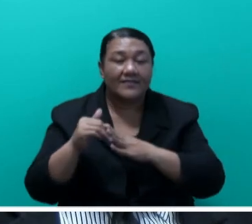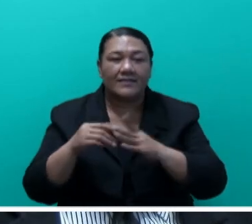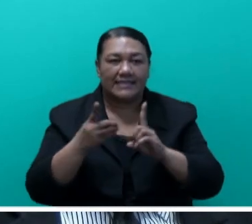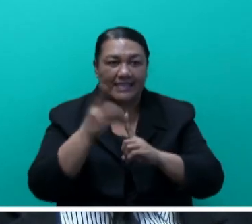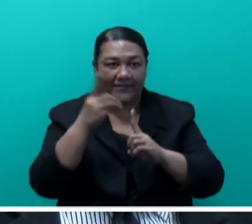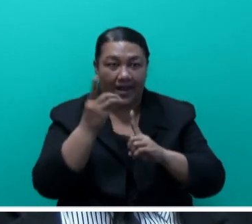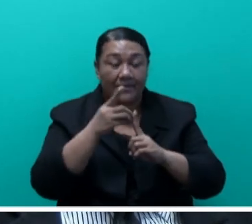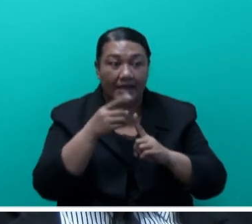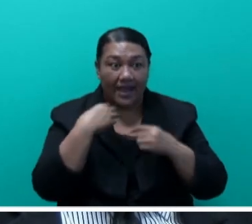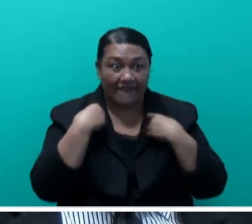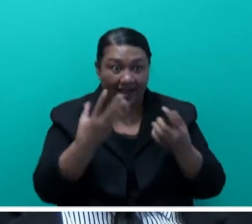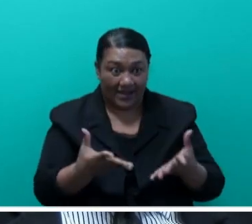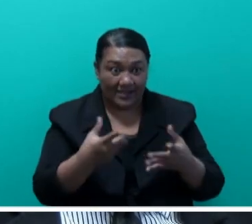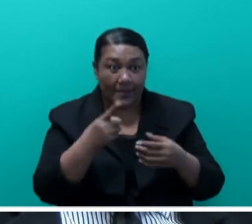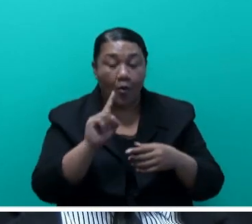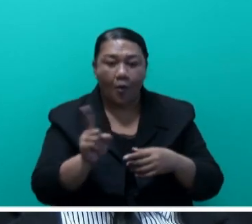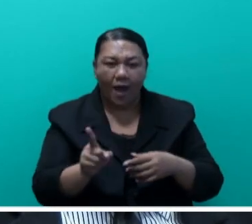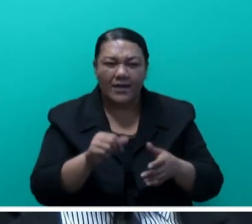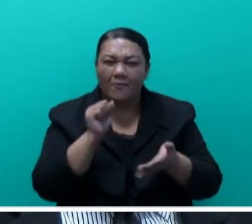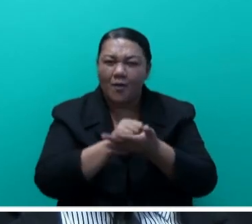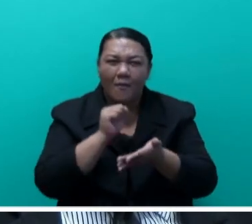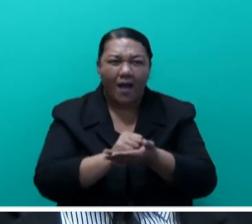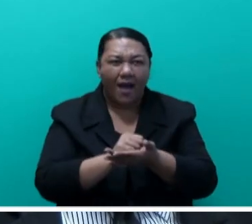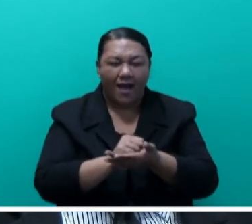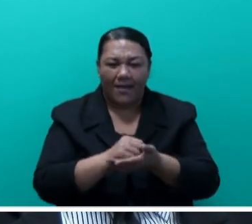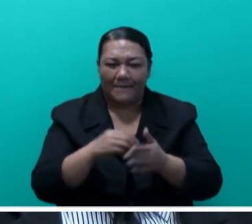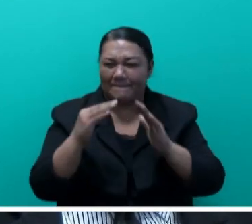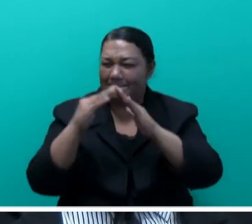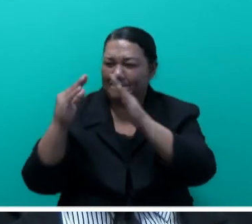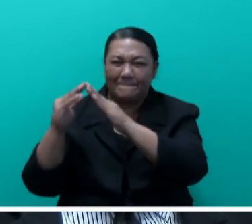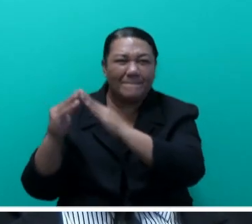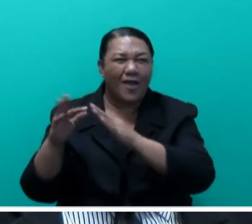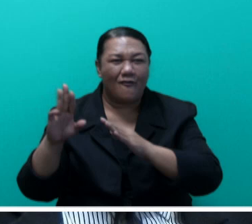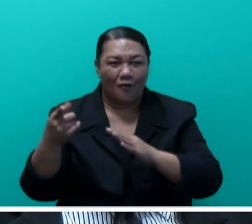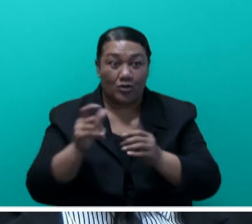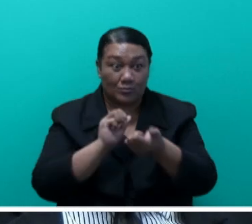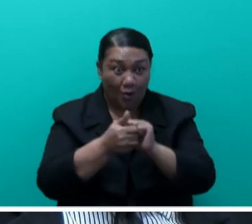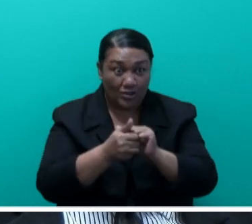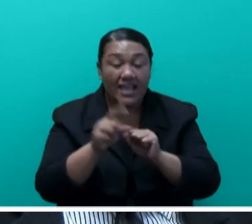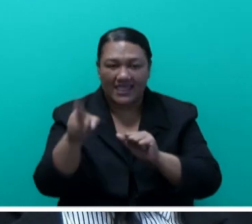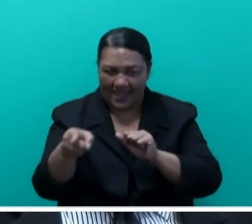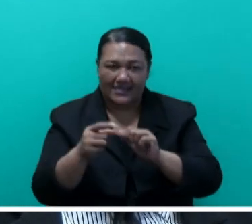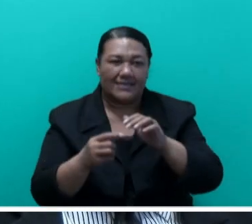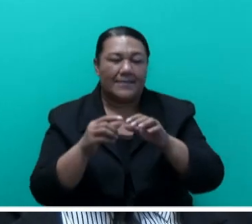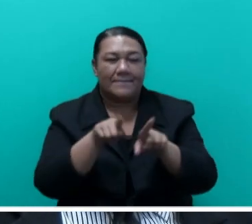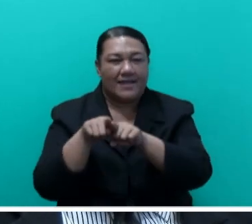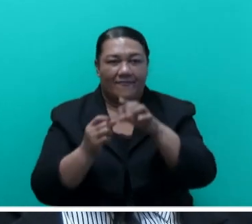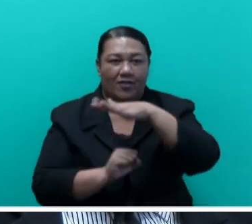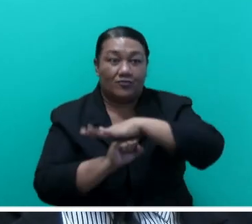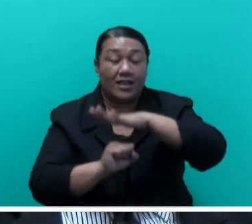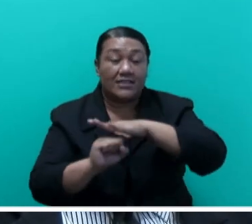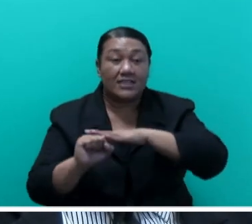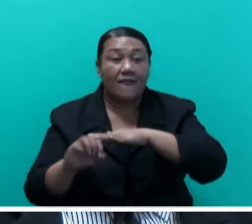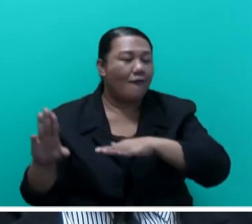The availability of adequate and modern sports facilities is the foundation upon which all